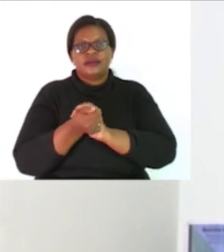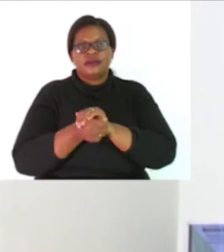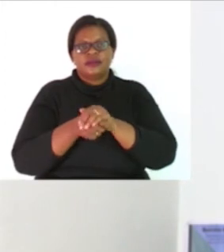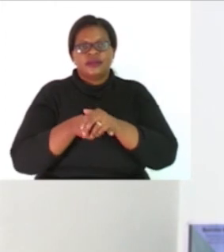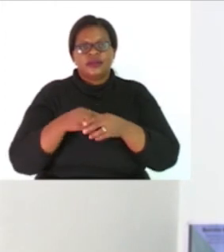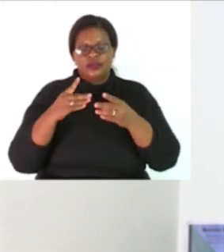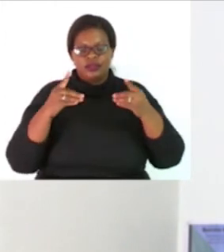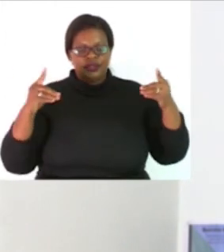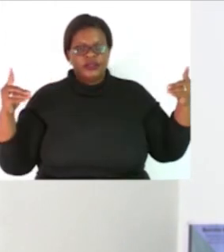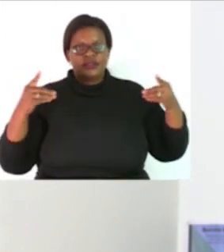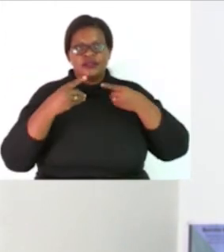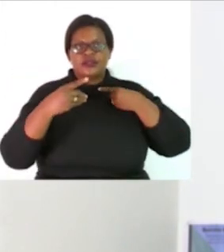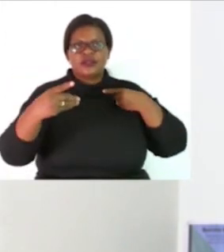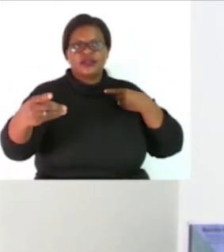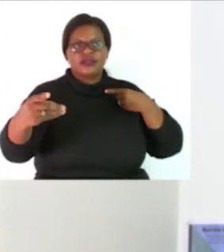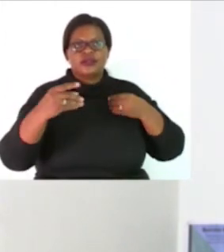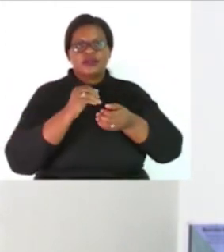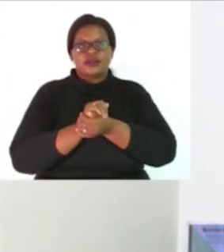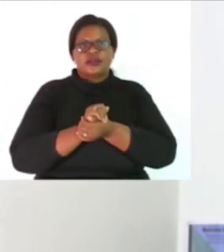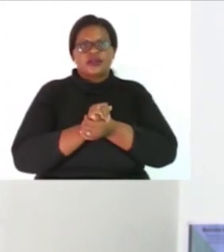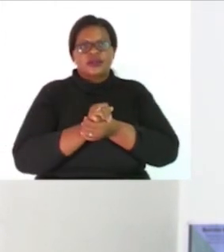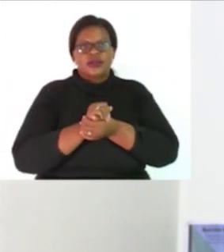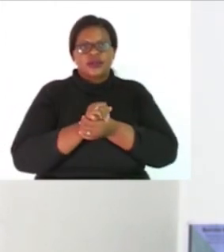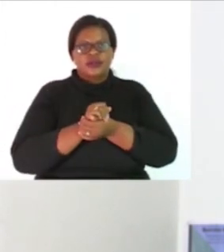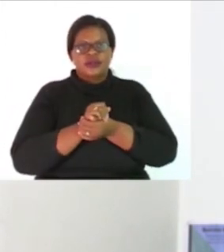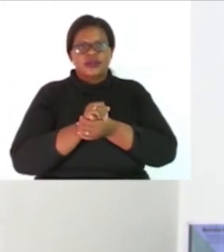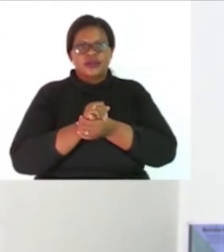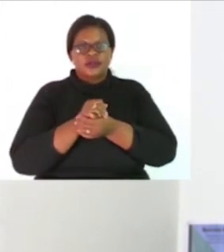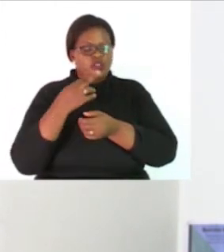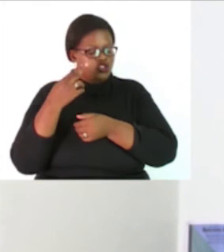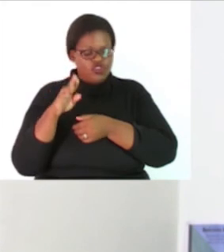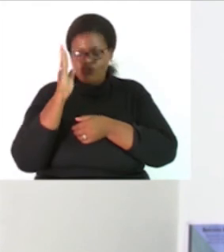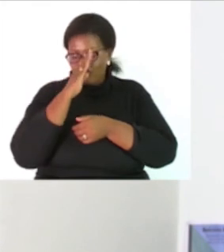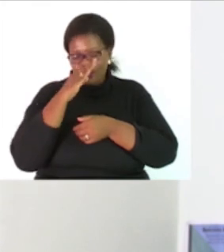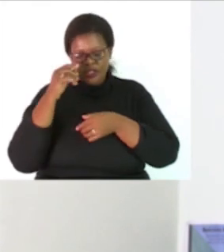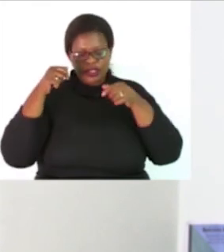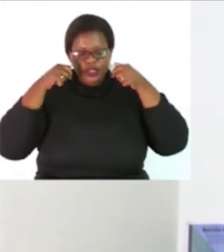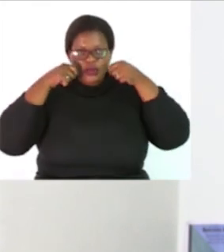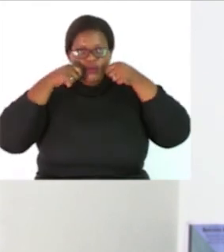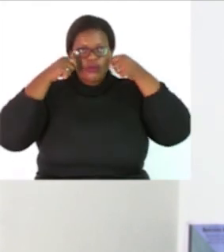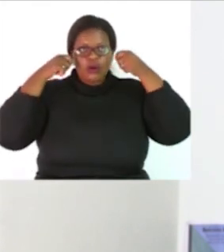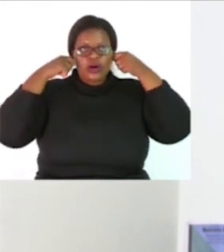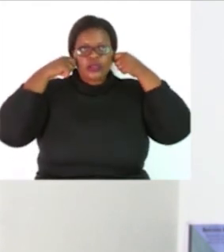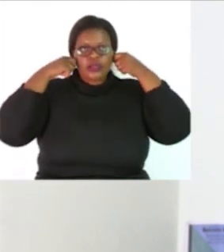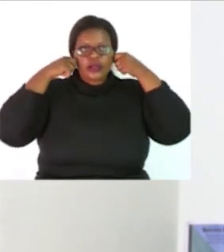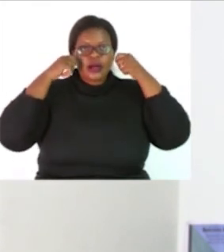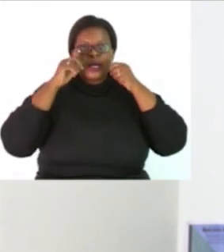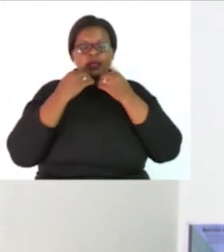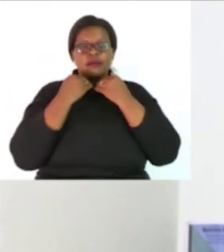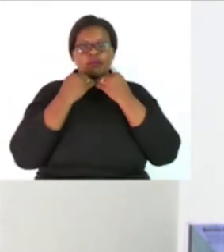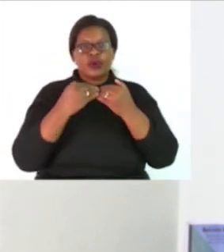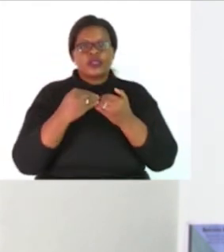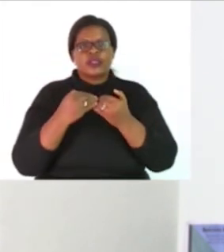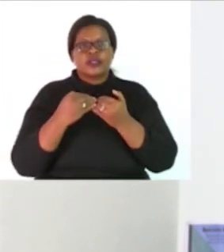Remember social distance. Okay? Don't forget your mask. Very important. Okay? So